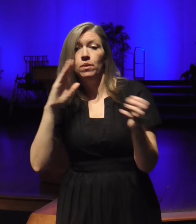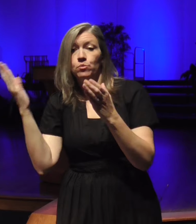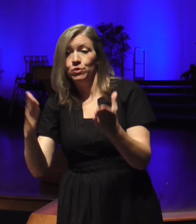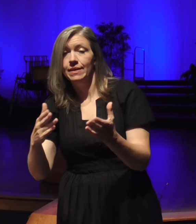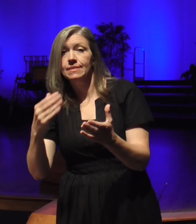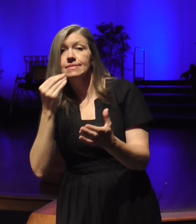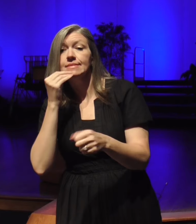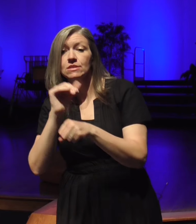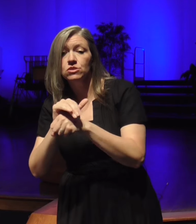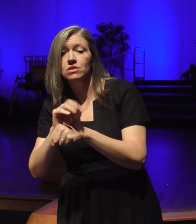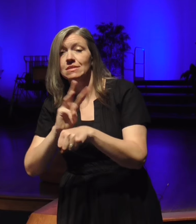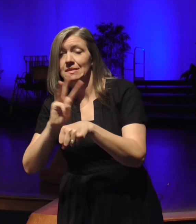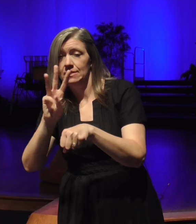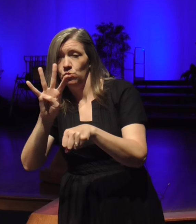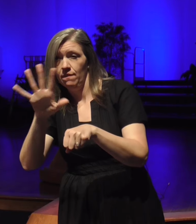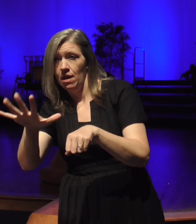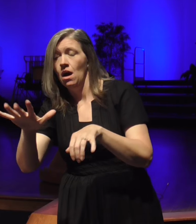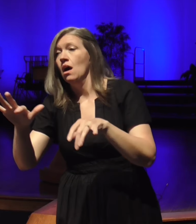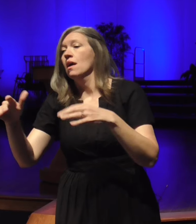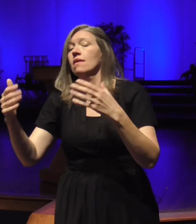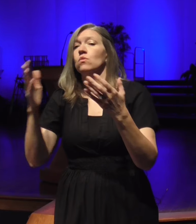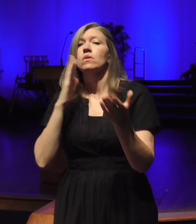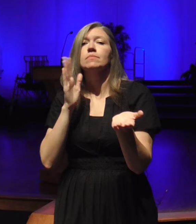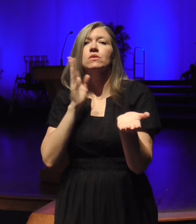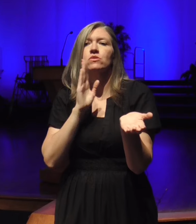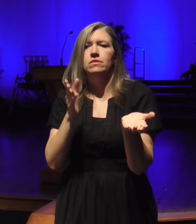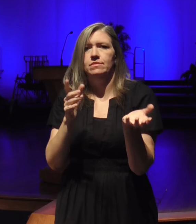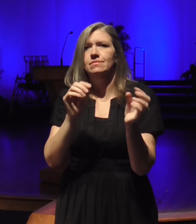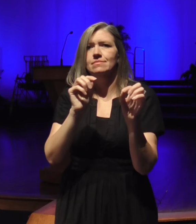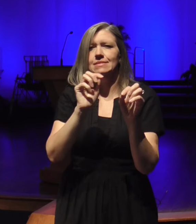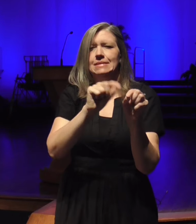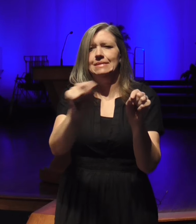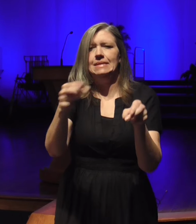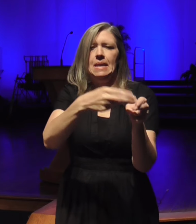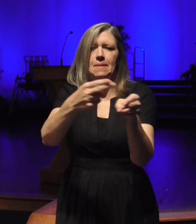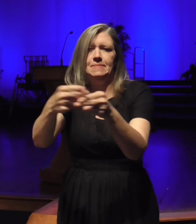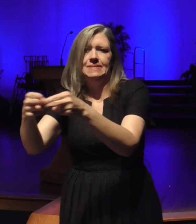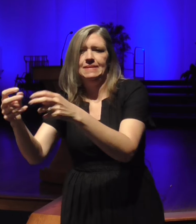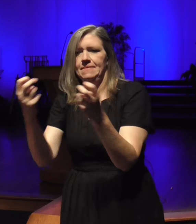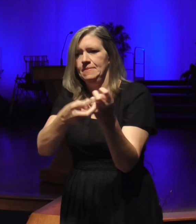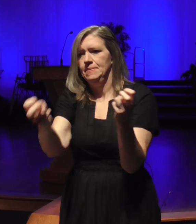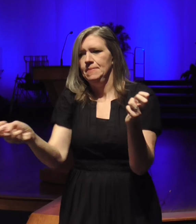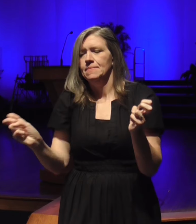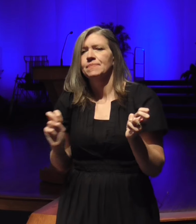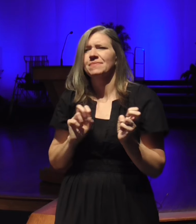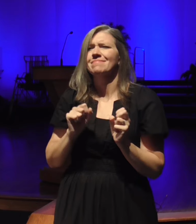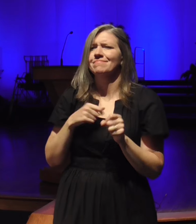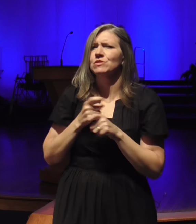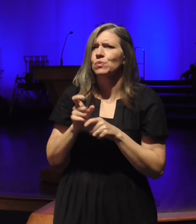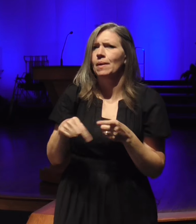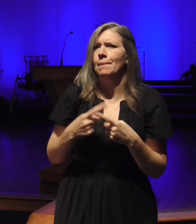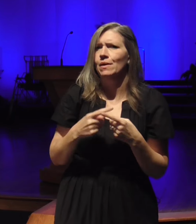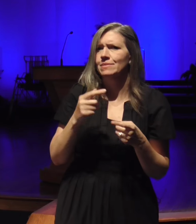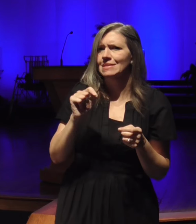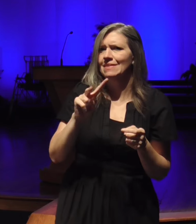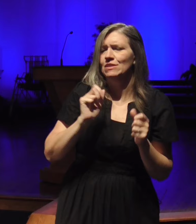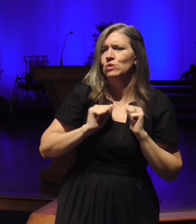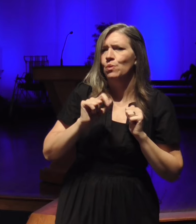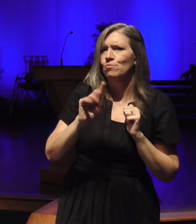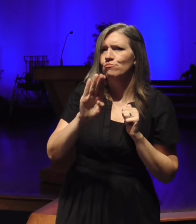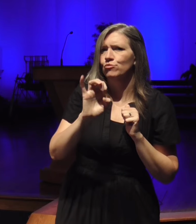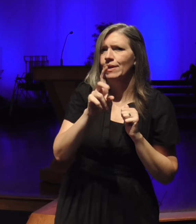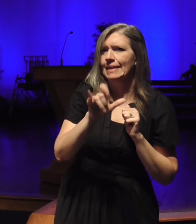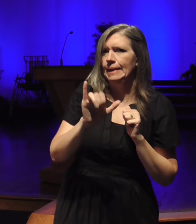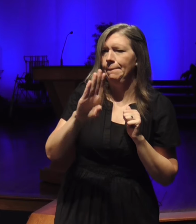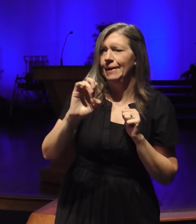and Greg's going to sit right here, and Cindy's going to sit right here, and Bobby's going to sit right here, and then Alice is going to bring in the dinner at 6:45. It's going to be really good. There's a